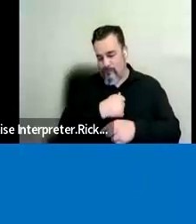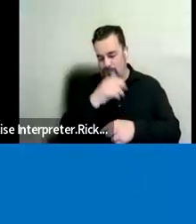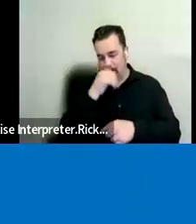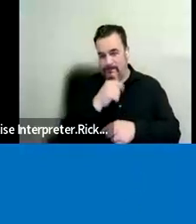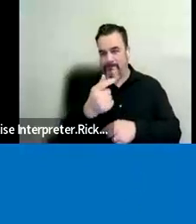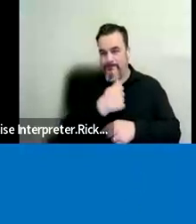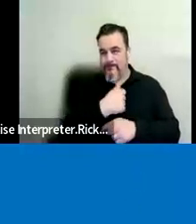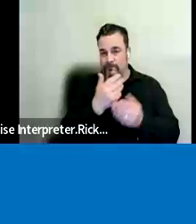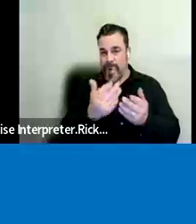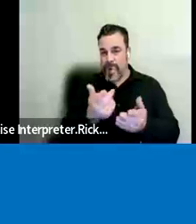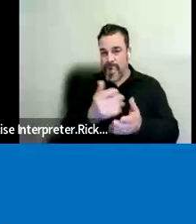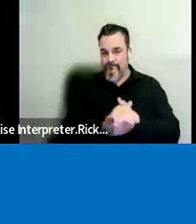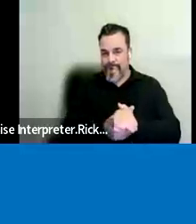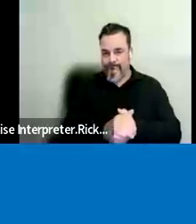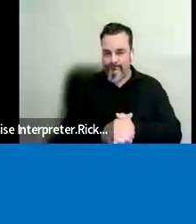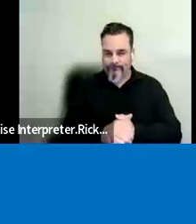ahead.